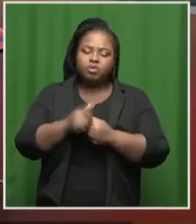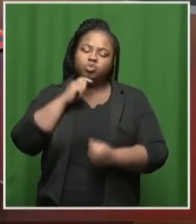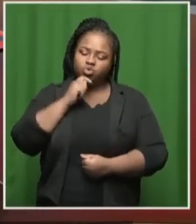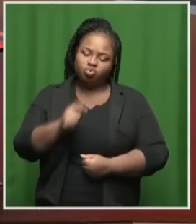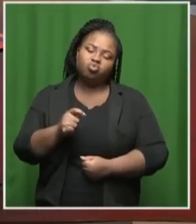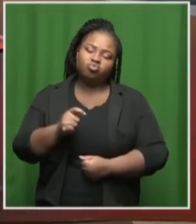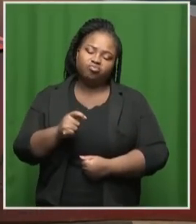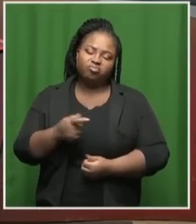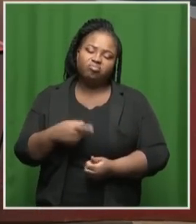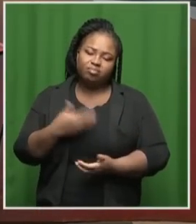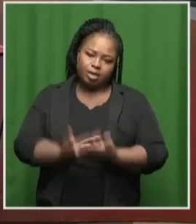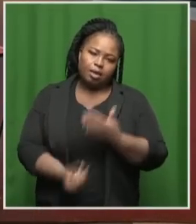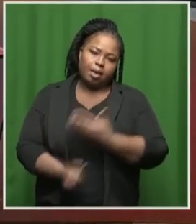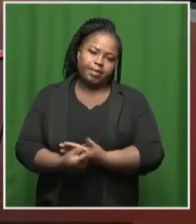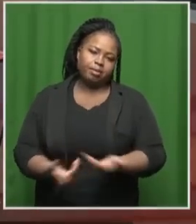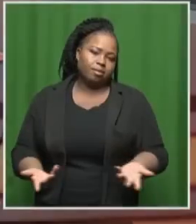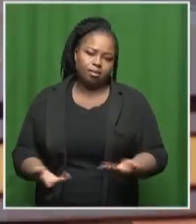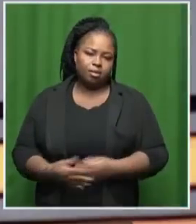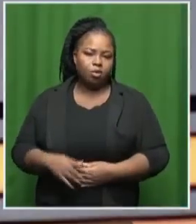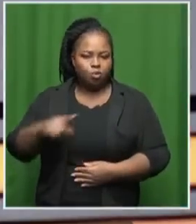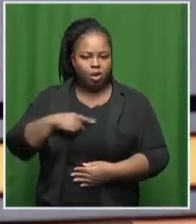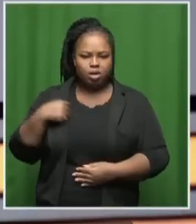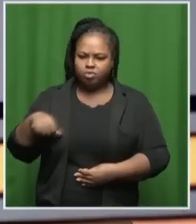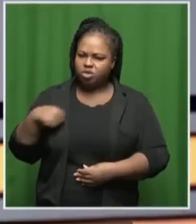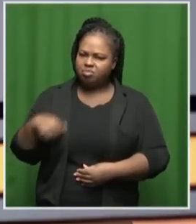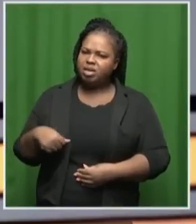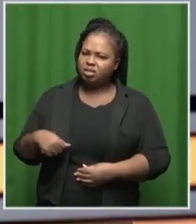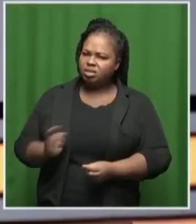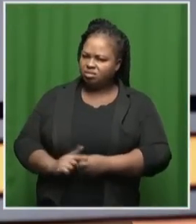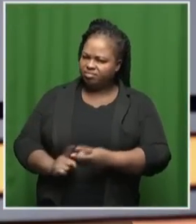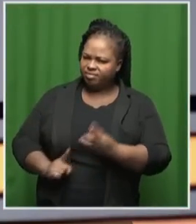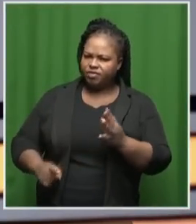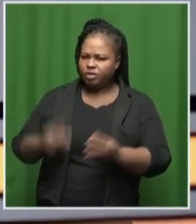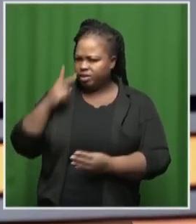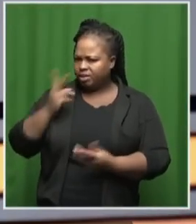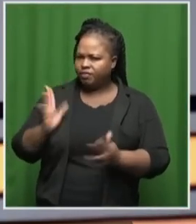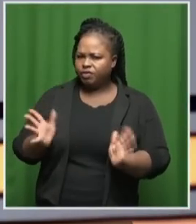we've seen it in different municipalities, in the metros, right,